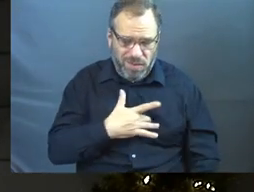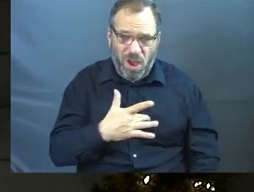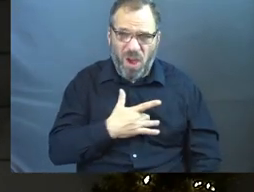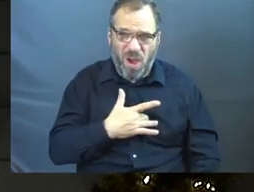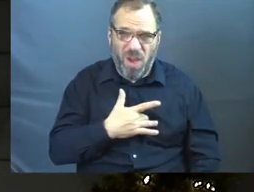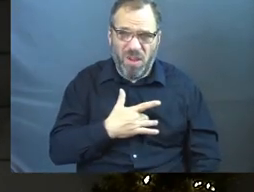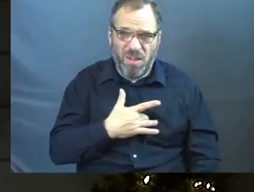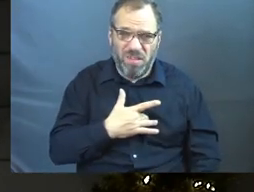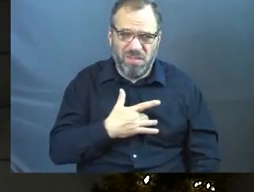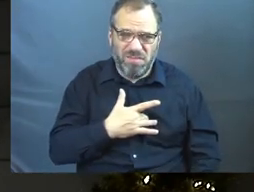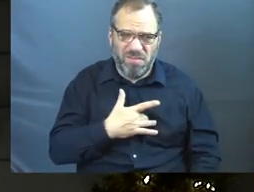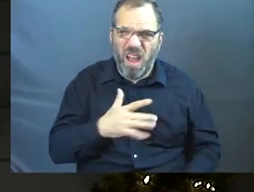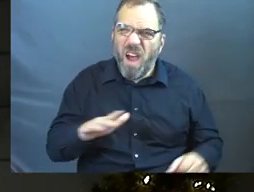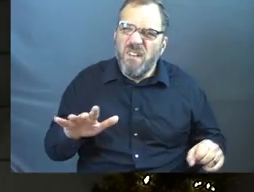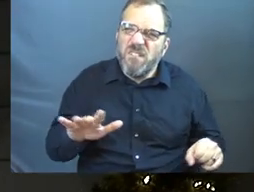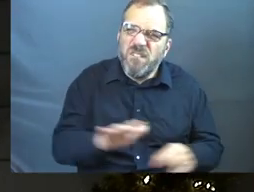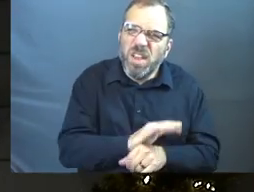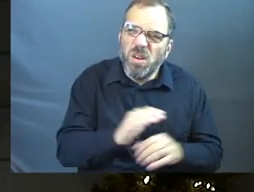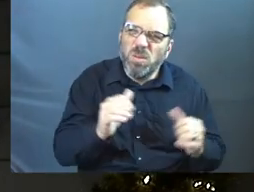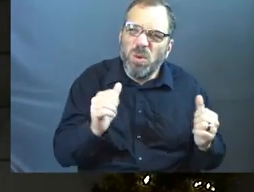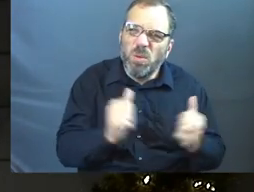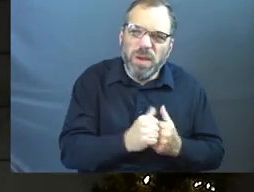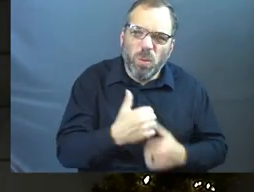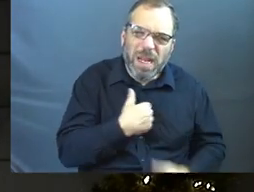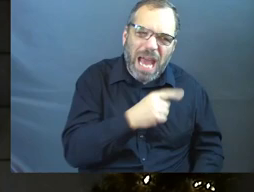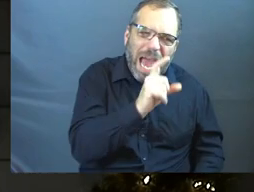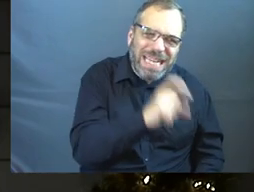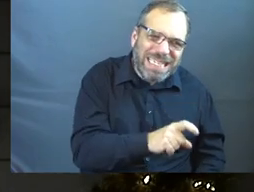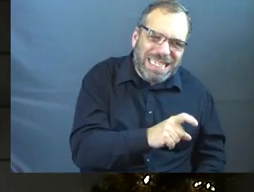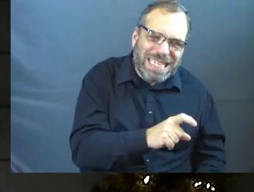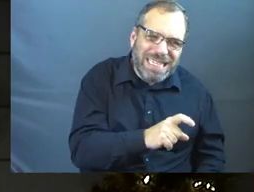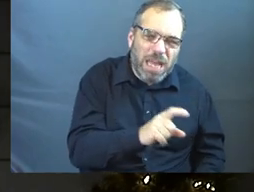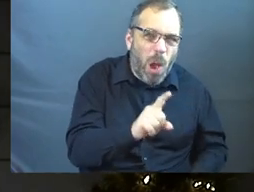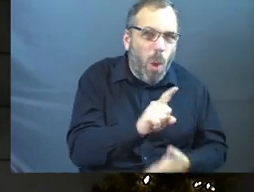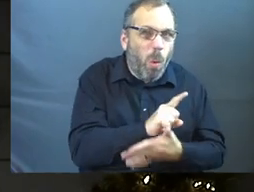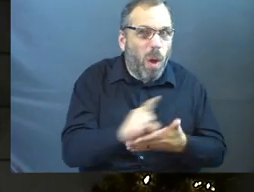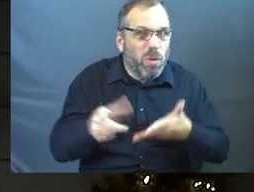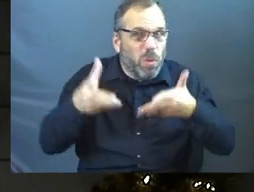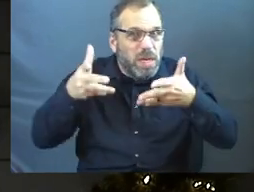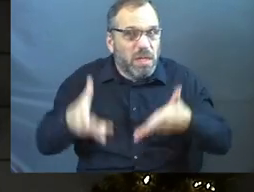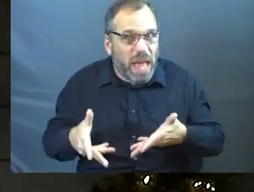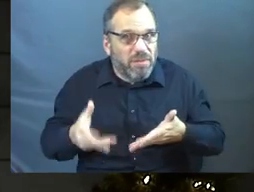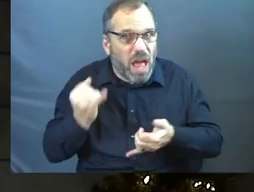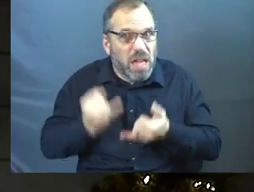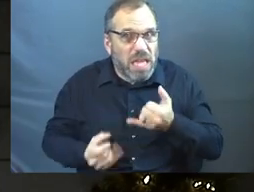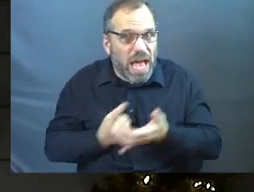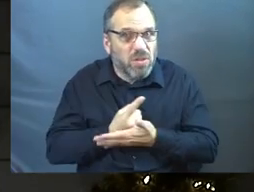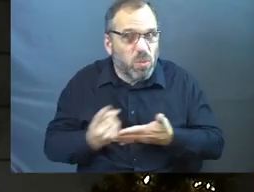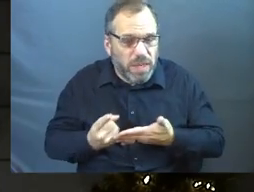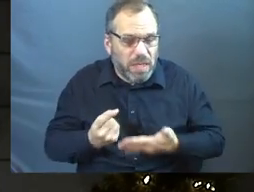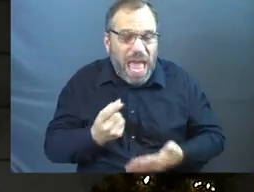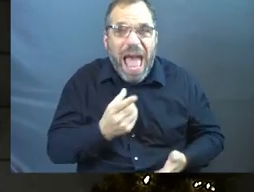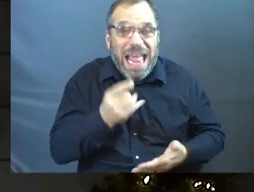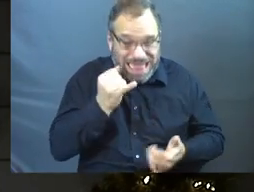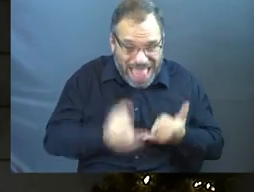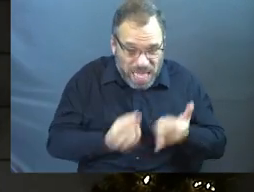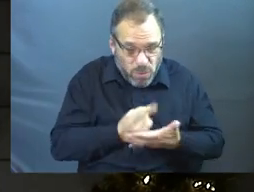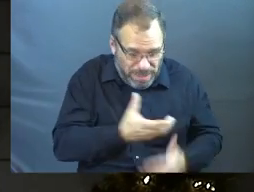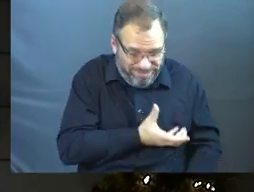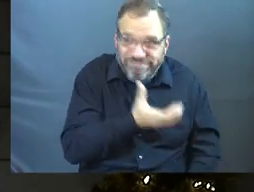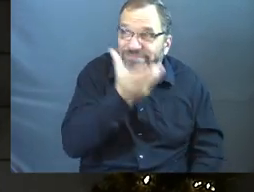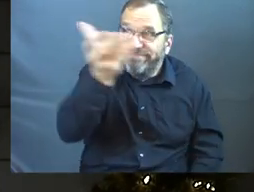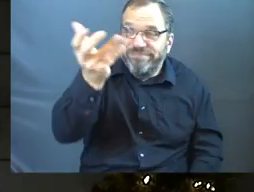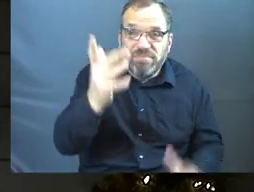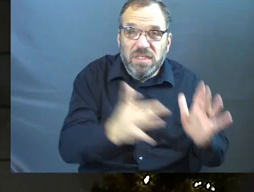let him move? Or have we filled it with things that we think we need? We got 1 week left. Can we give it to Jesus and let him make it